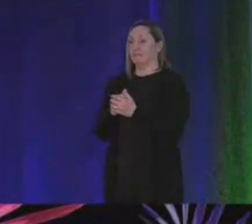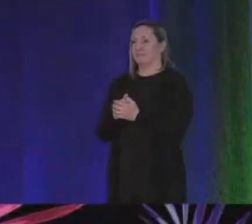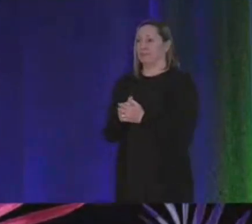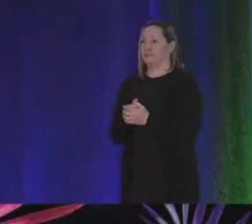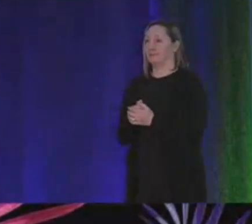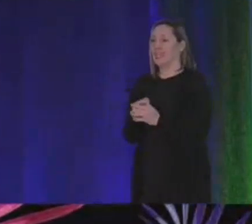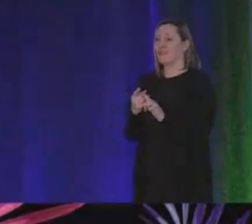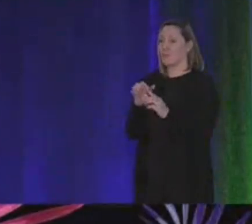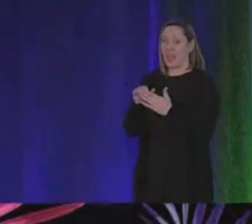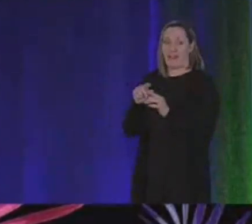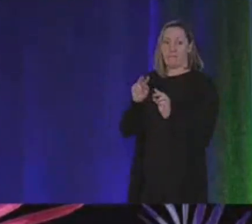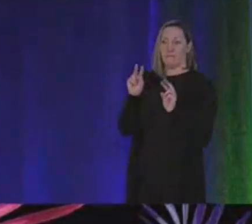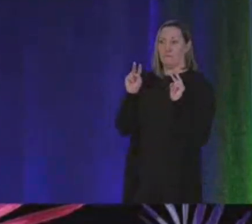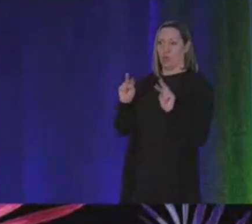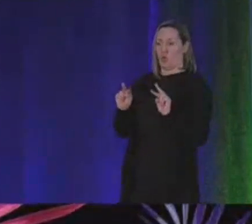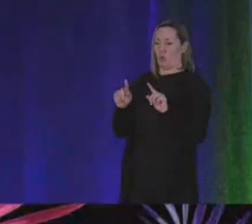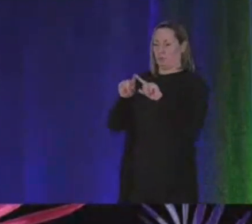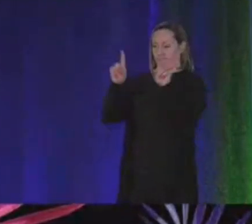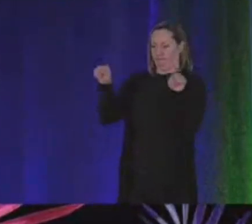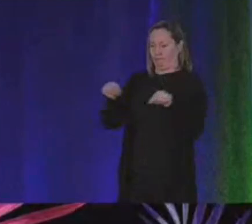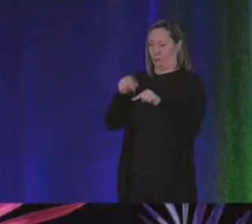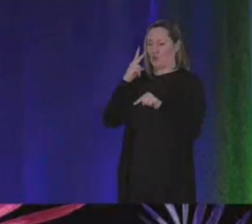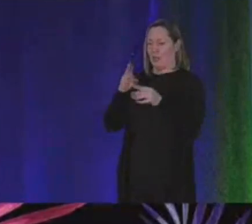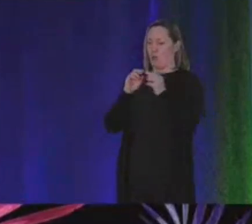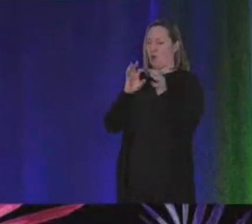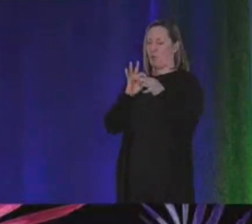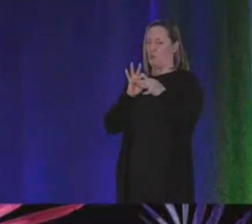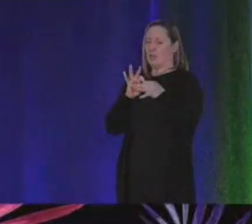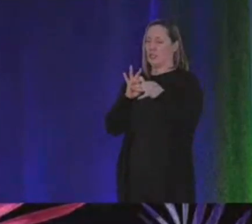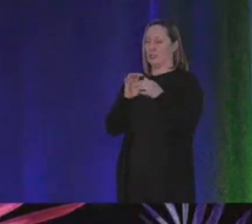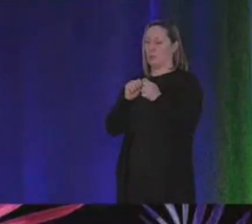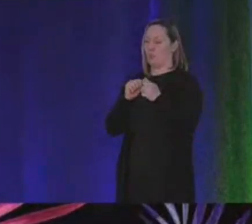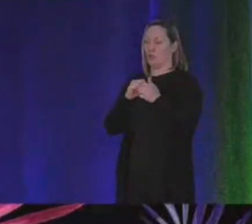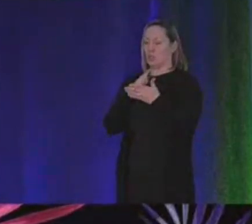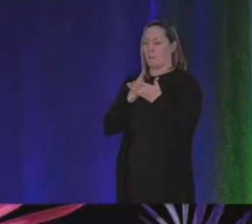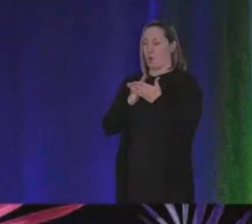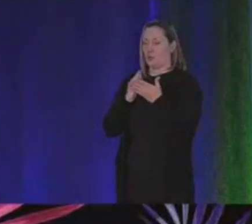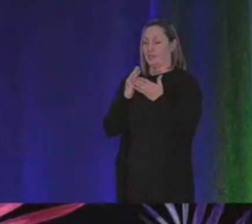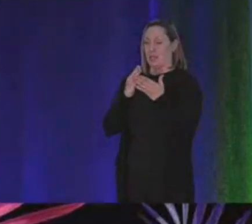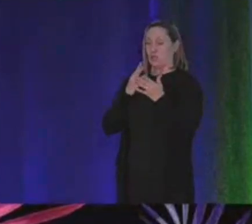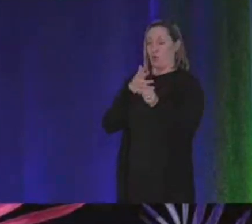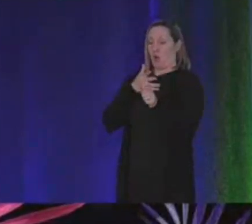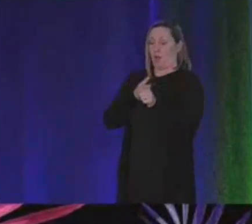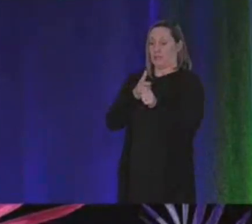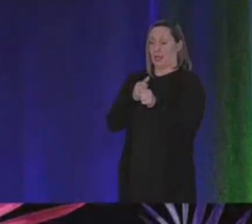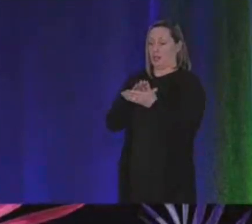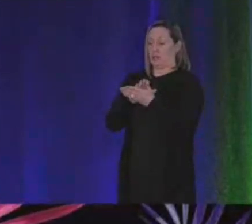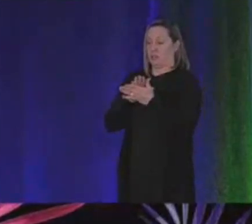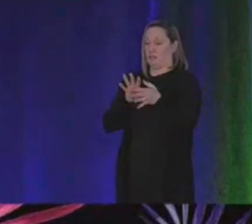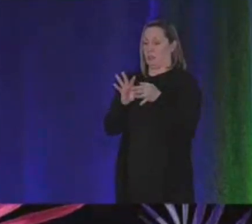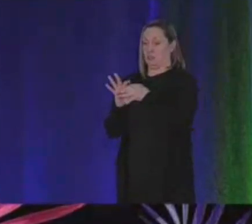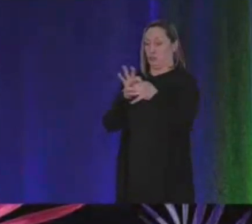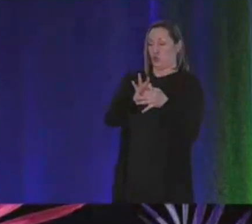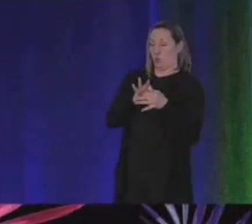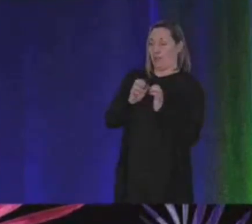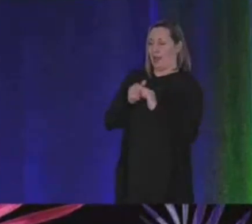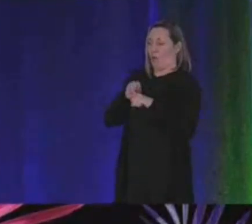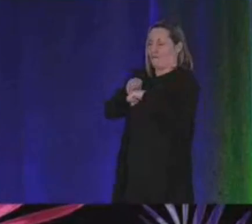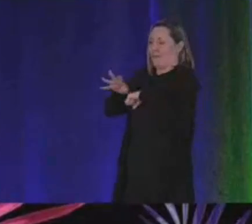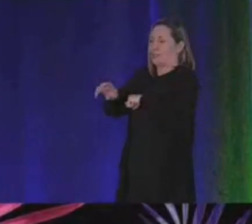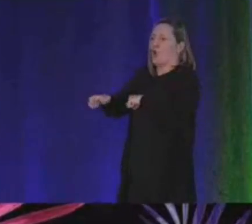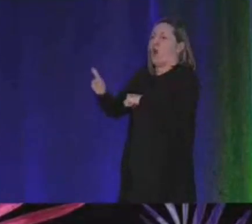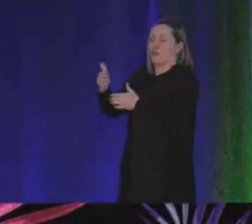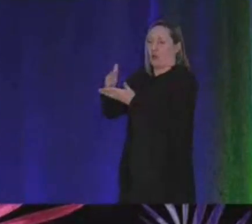so from this view, you can kind of see this is more like a relationship between the components that you're updating to and how it would affect other components.